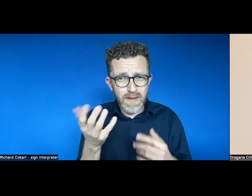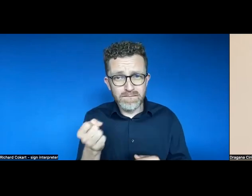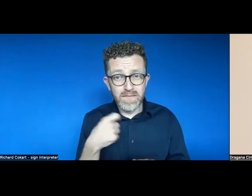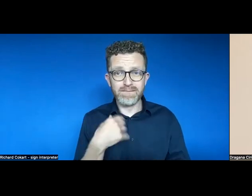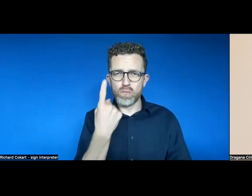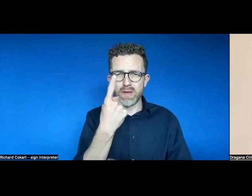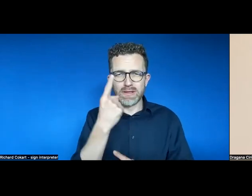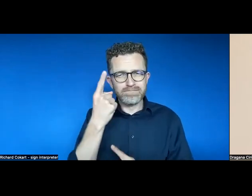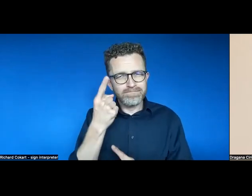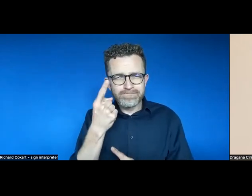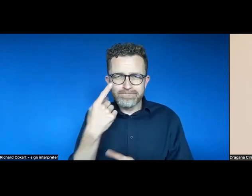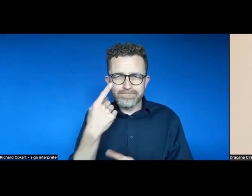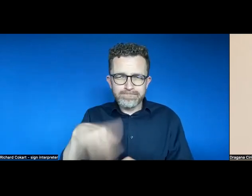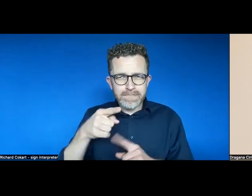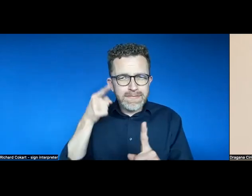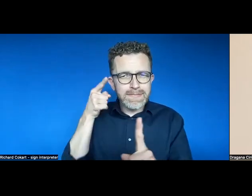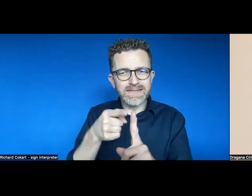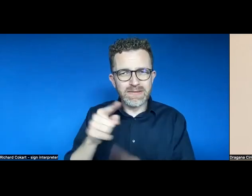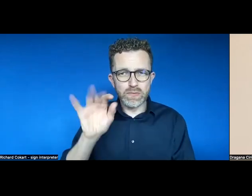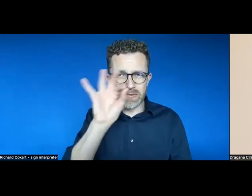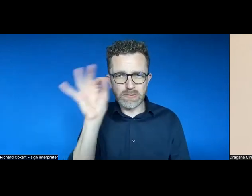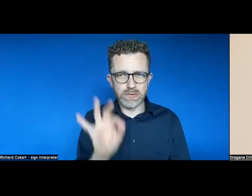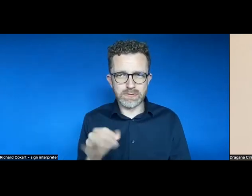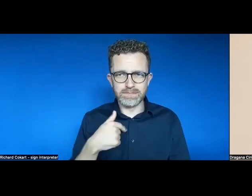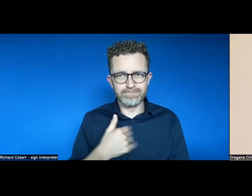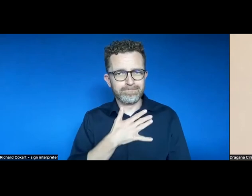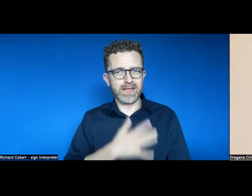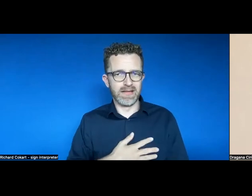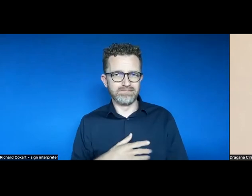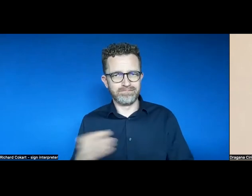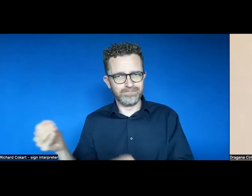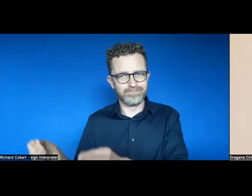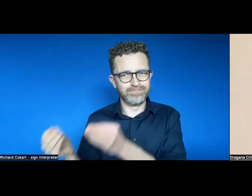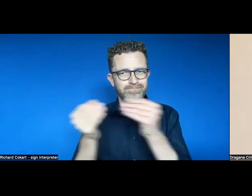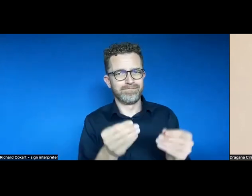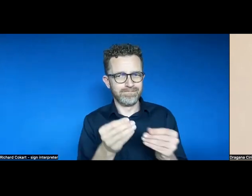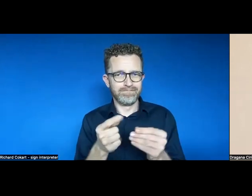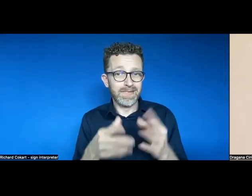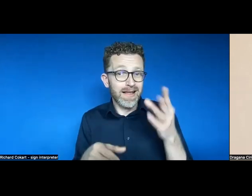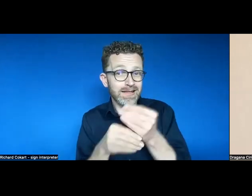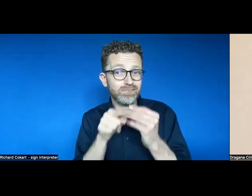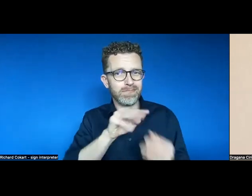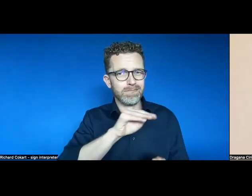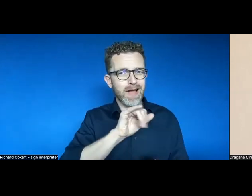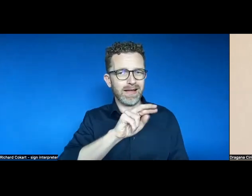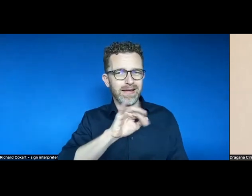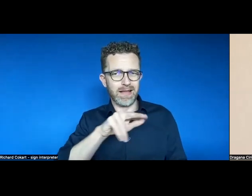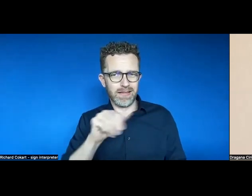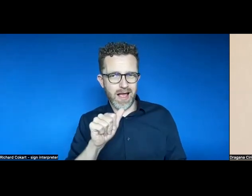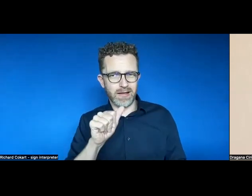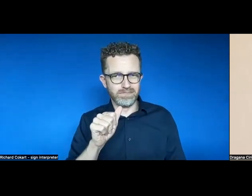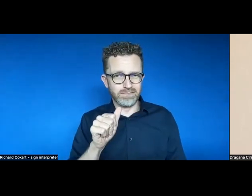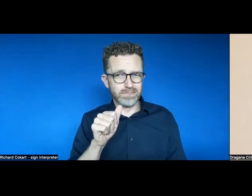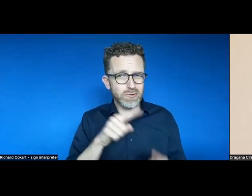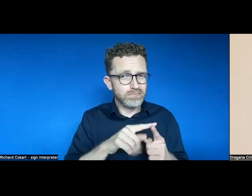we can address this question also later if possible, but if you have a response, quick response, it would be